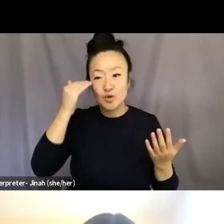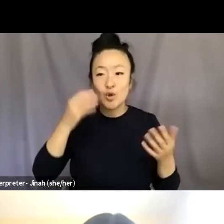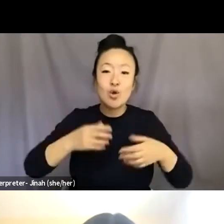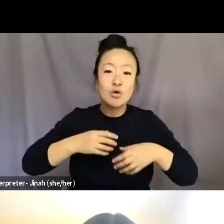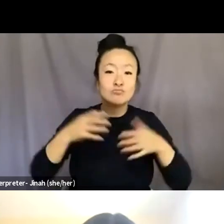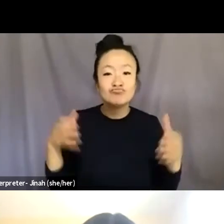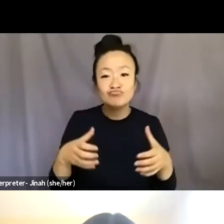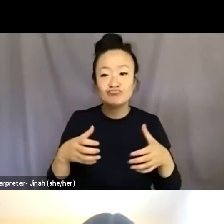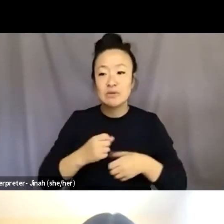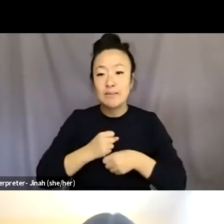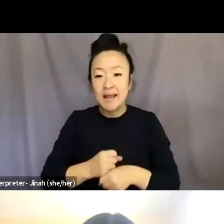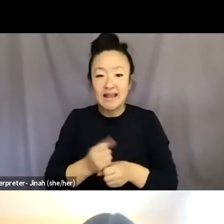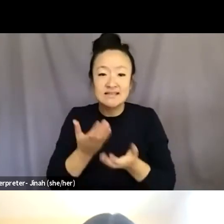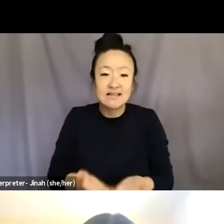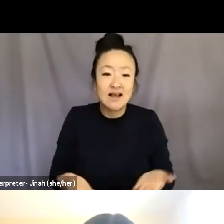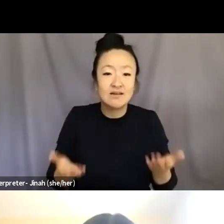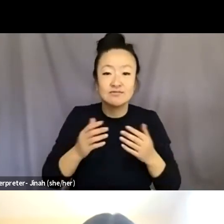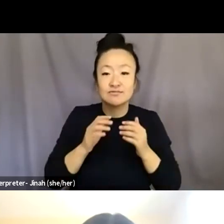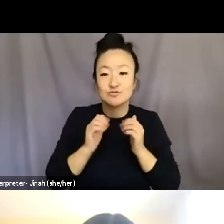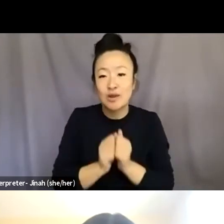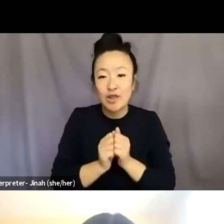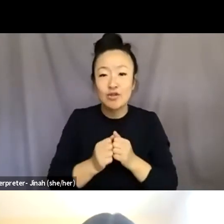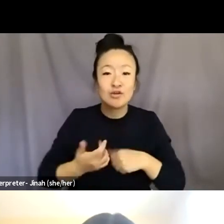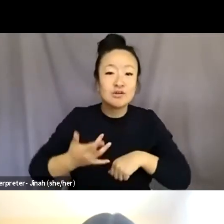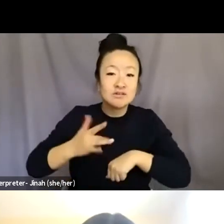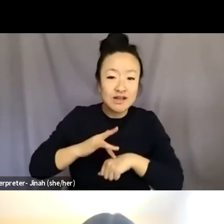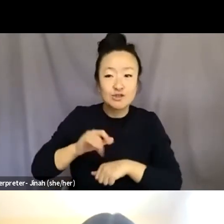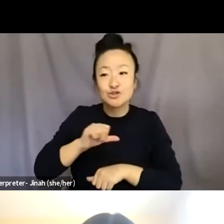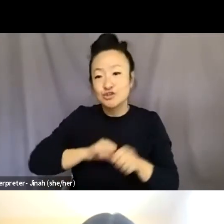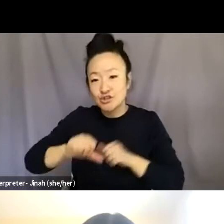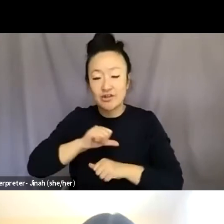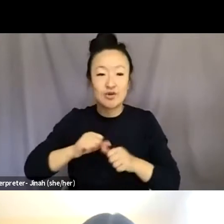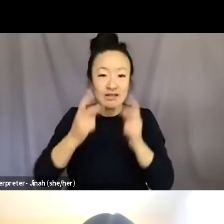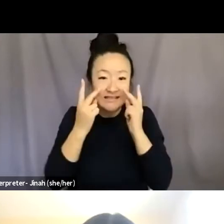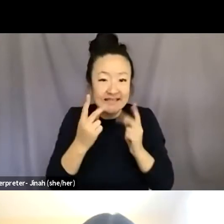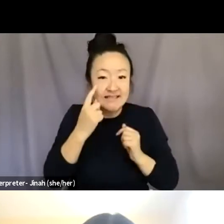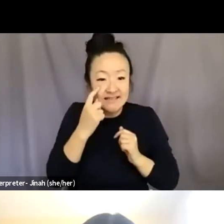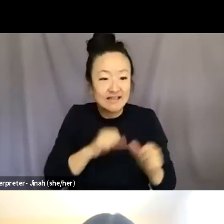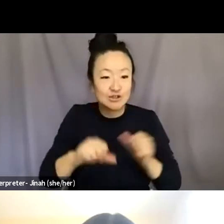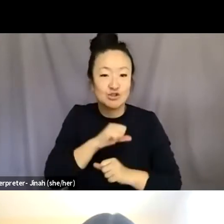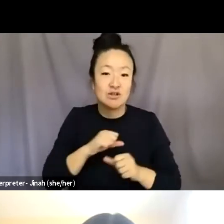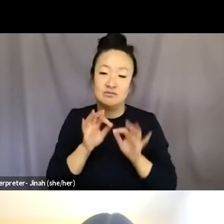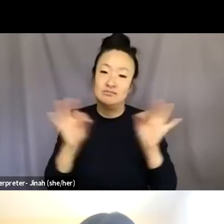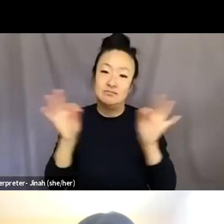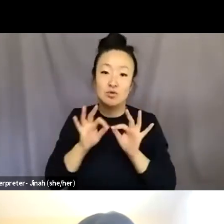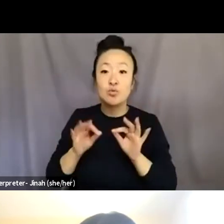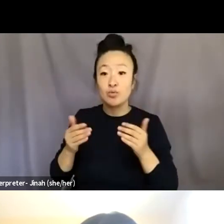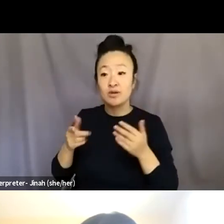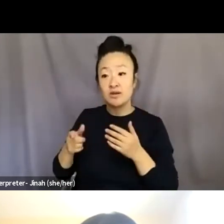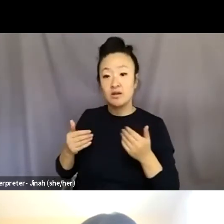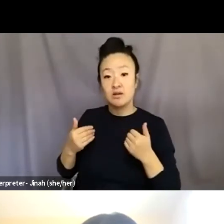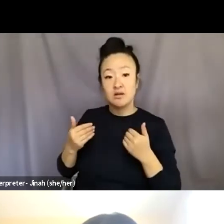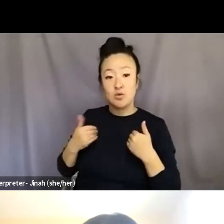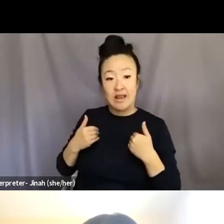and touching and seeing each other is so important to that. We have a youth program that's really fantastic,